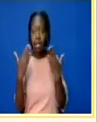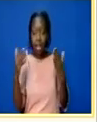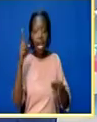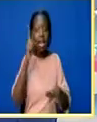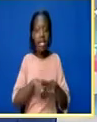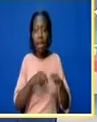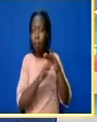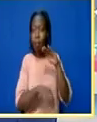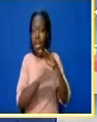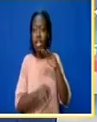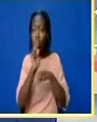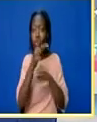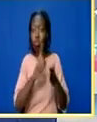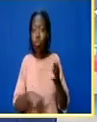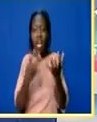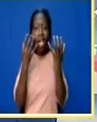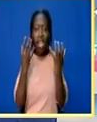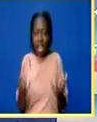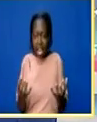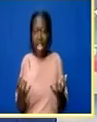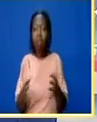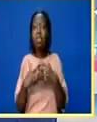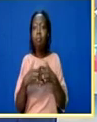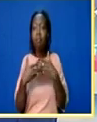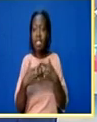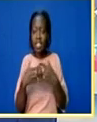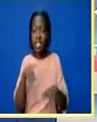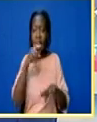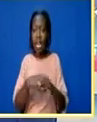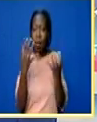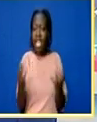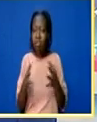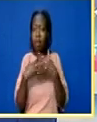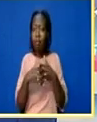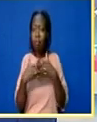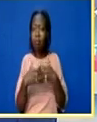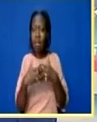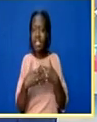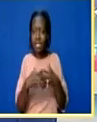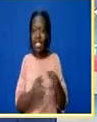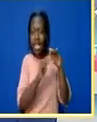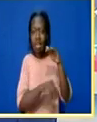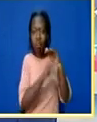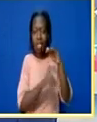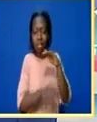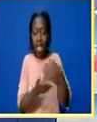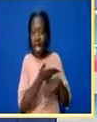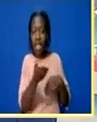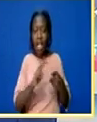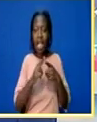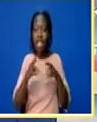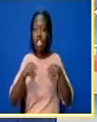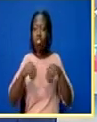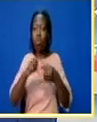you use heavy machines. Yes. And when those heavy machines are shaking the ground, it becomes loose. They are loosening the soil. Yes, they are. So, despite